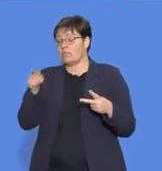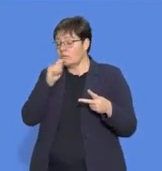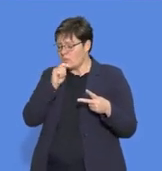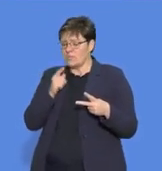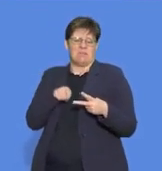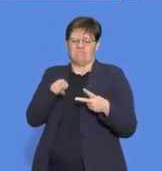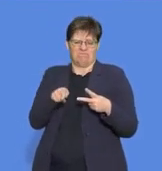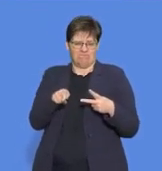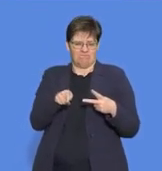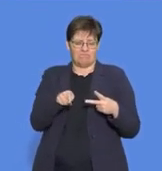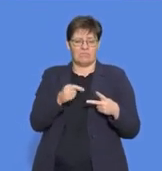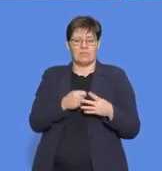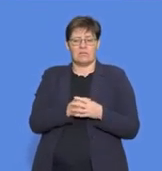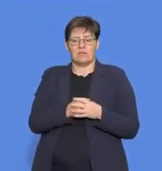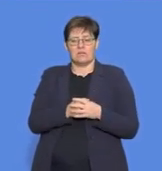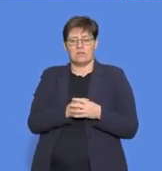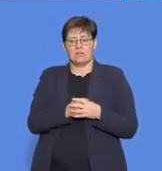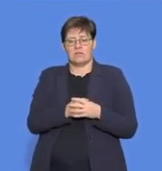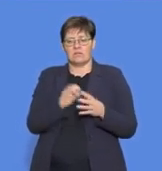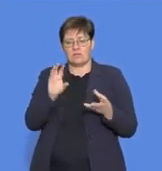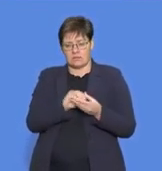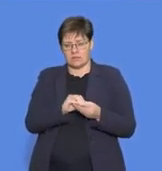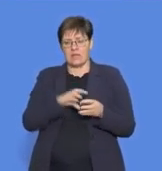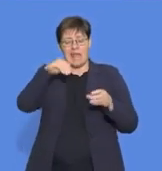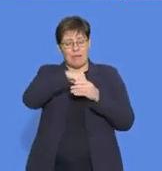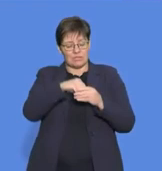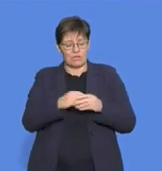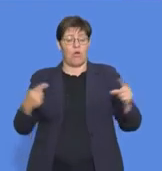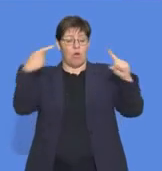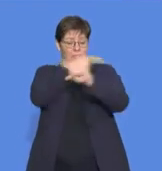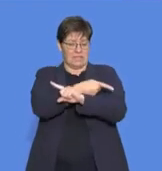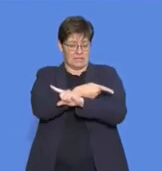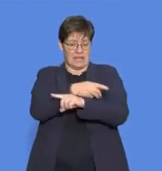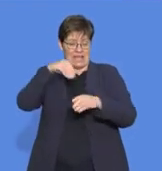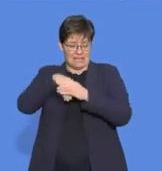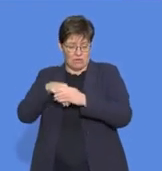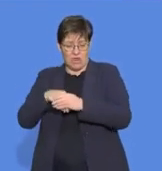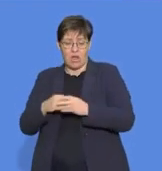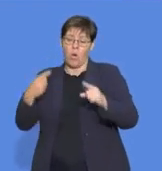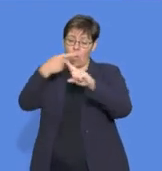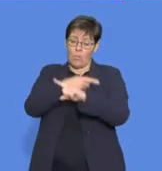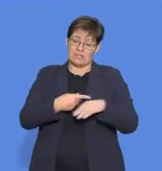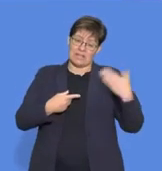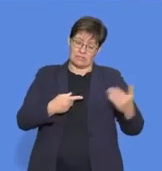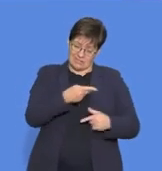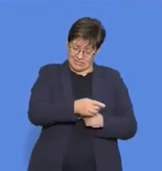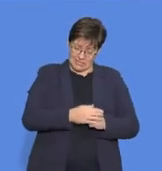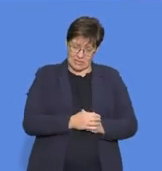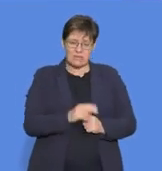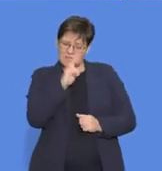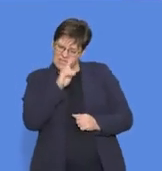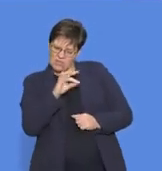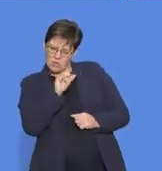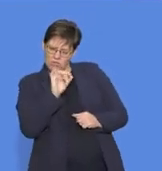case though, but is that the exterior angle of a cyclic quad is equal to the interior opposite angle. Let's see how we're going to use that information